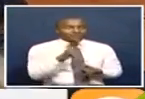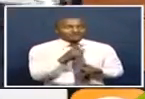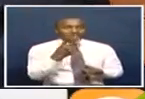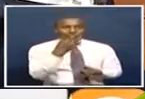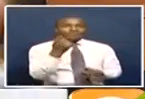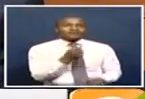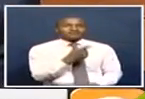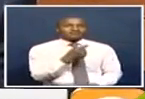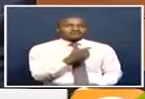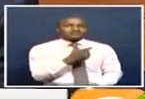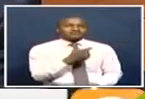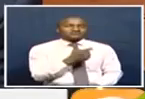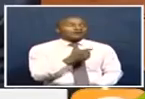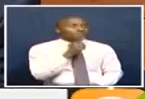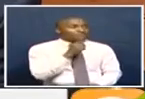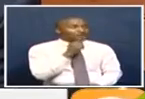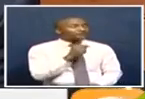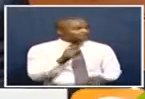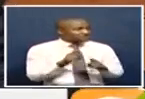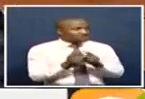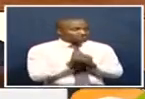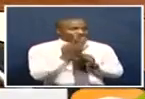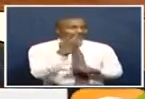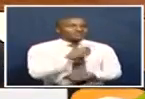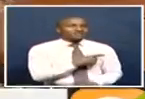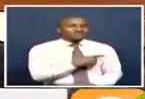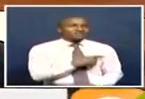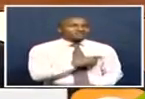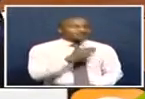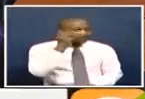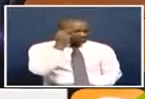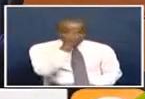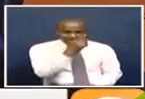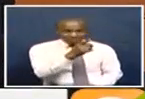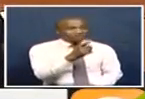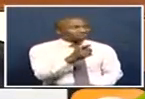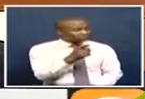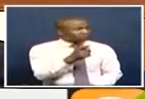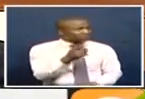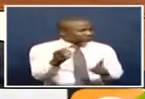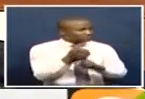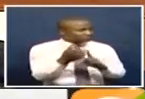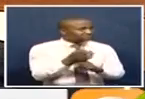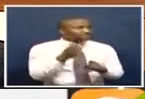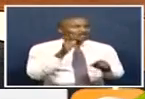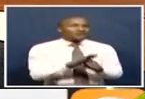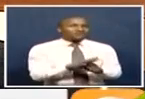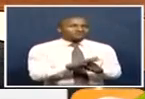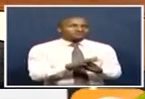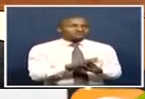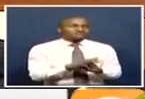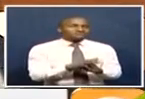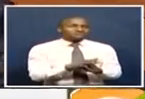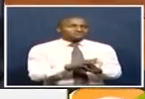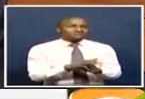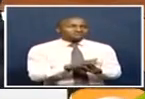And men have paternity leave, 14 days. Yeah. You know, Martha, you can trace him to so many achievements that she has done, surely. Can she beat